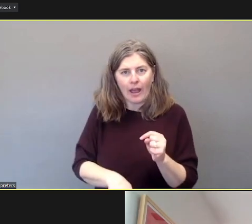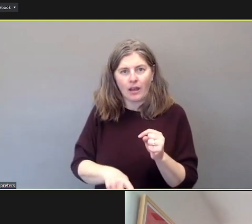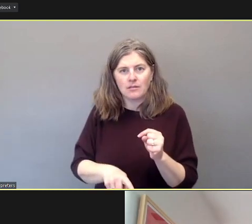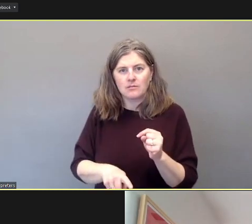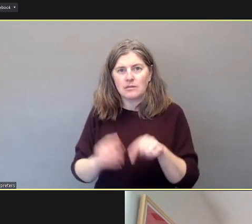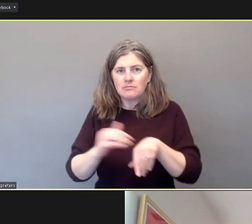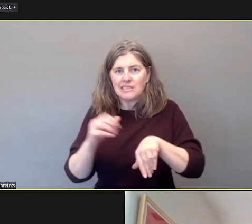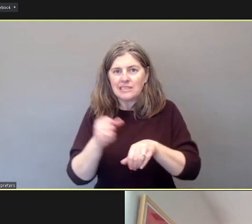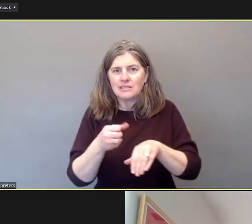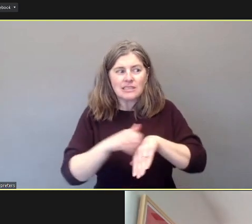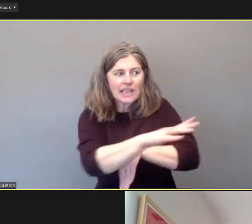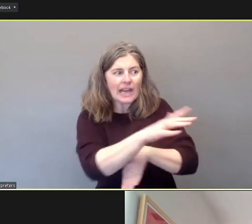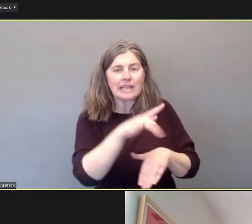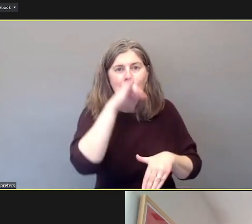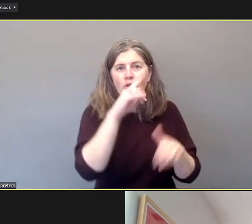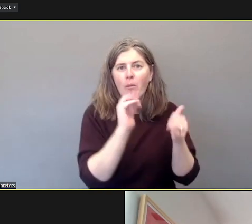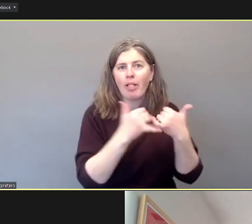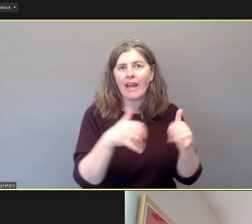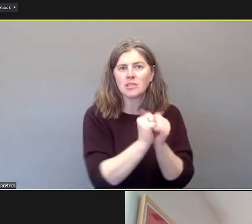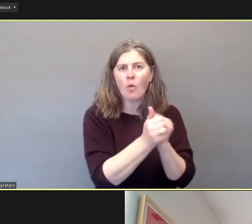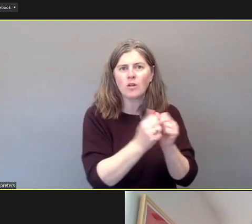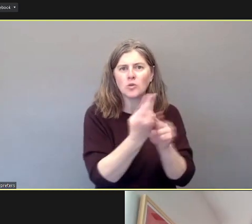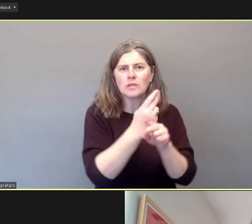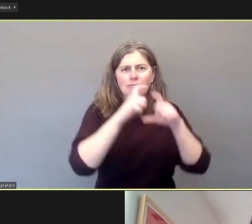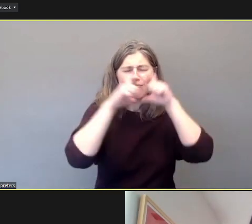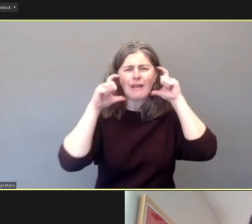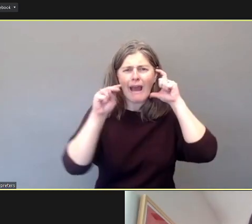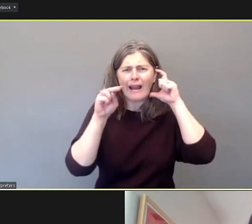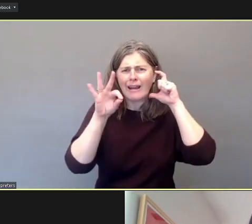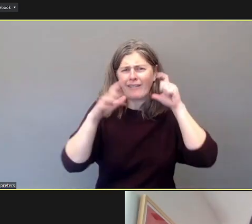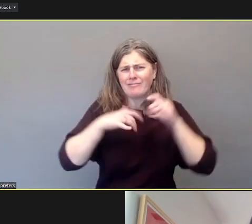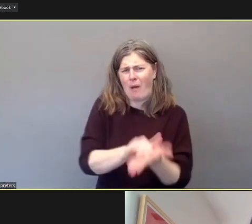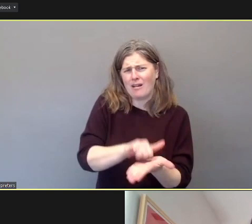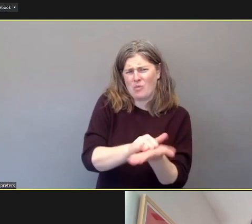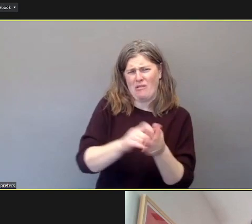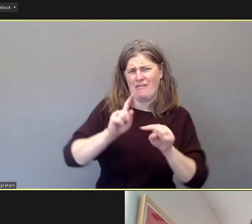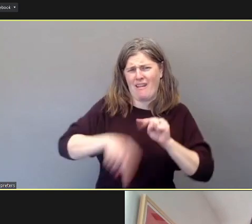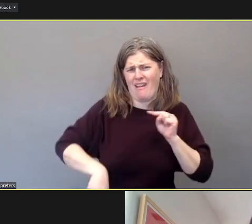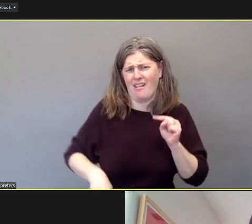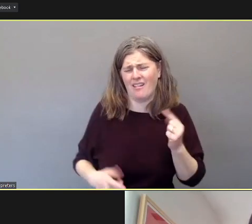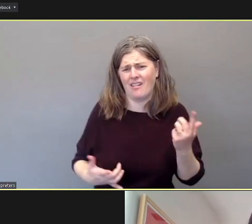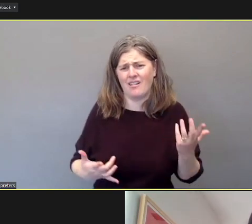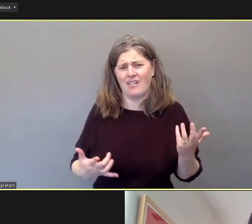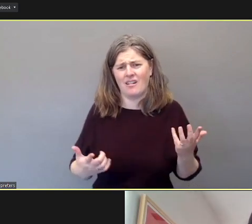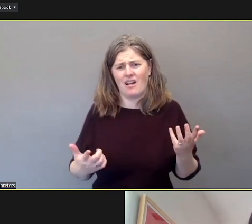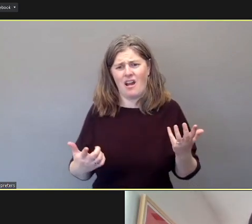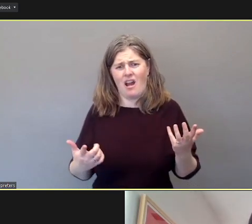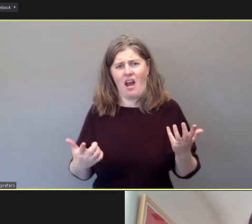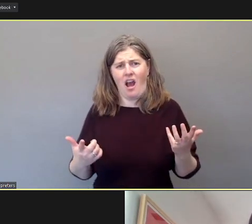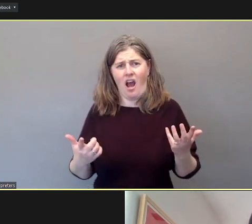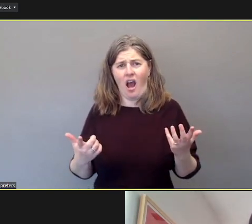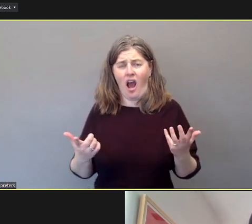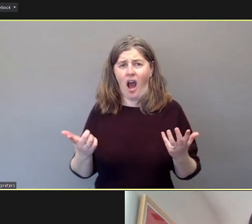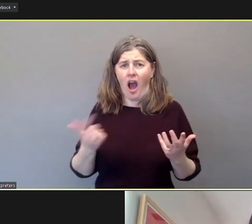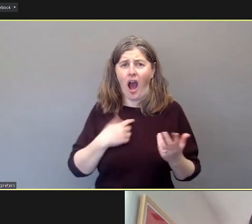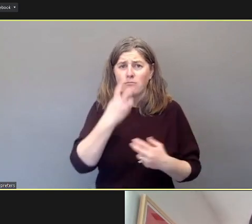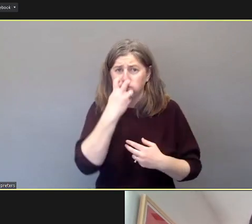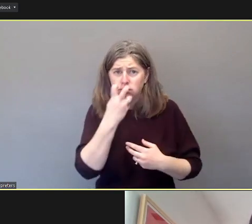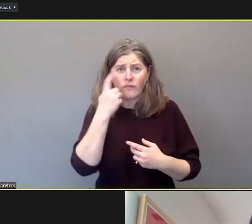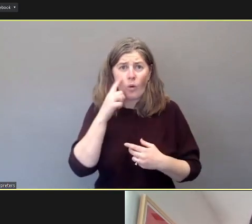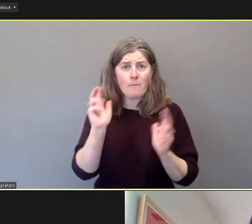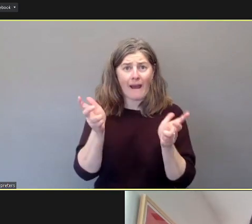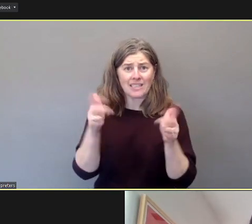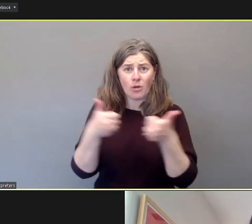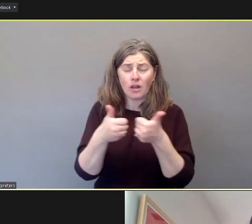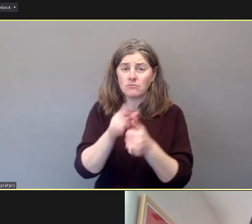sports with N95s on. There's no way they could do that. And I I call basketball games, and I can assure you